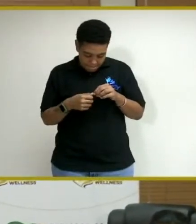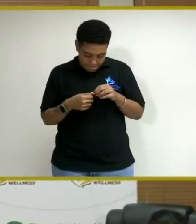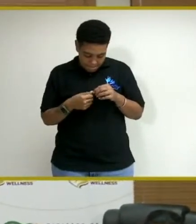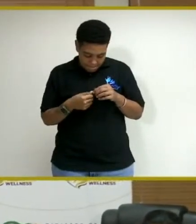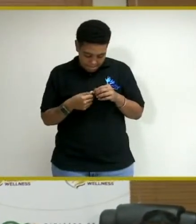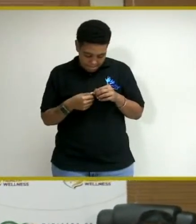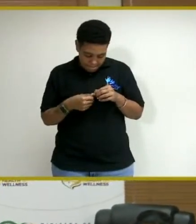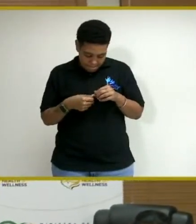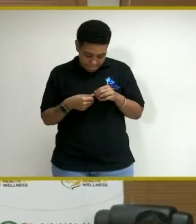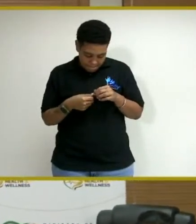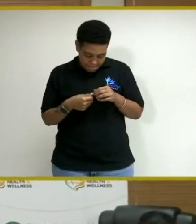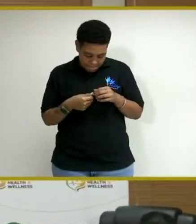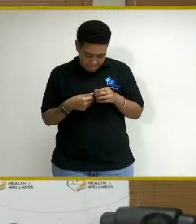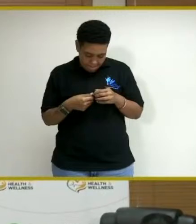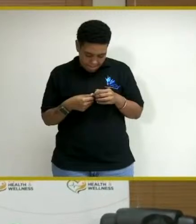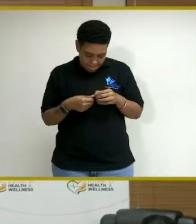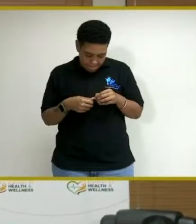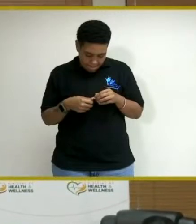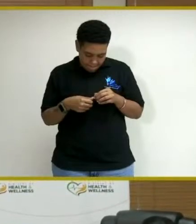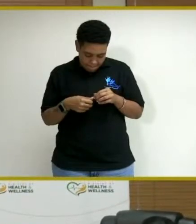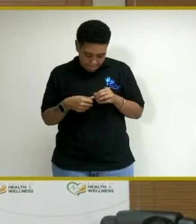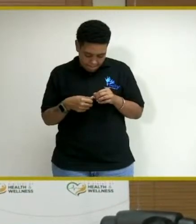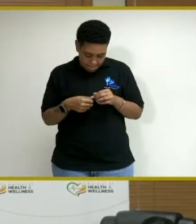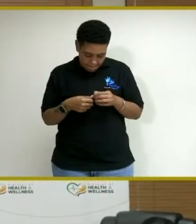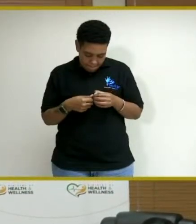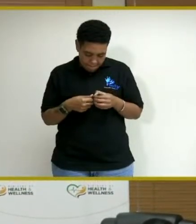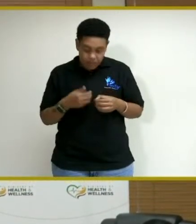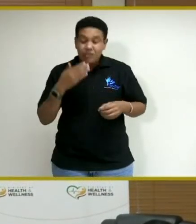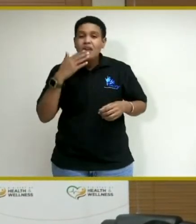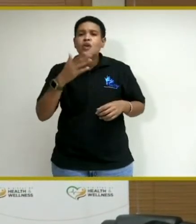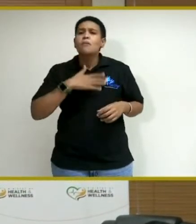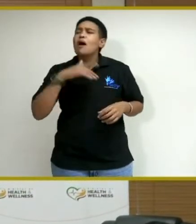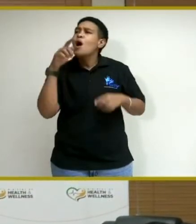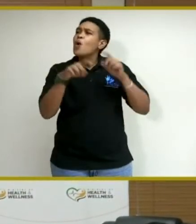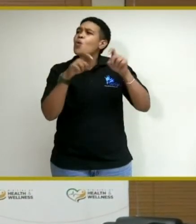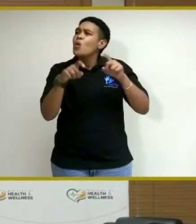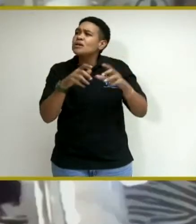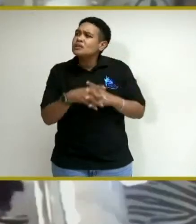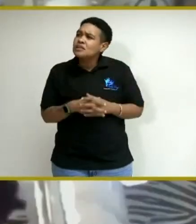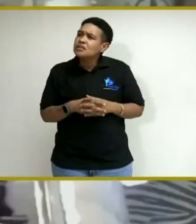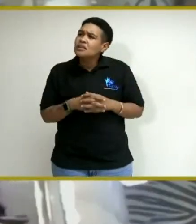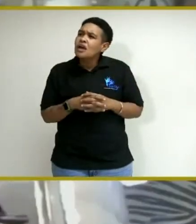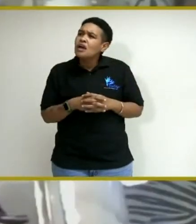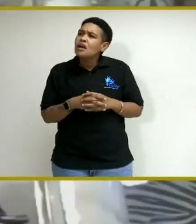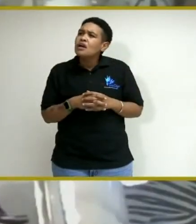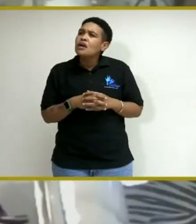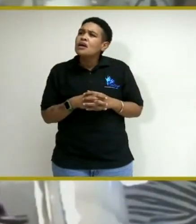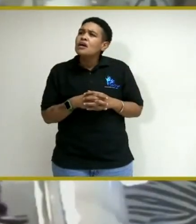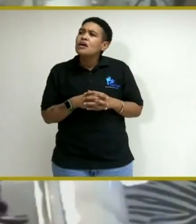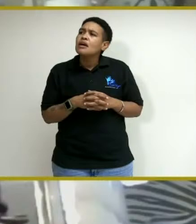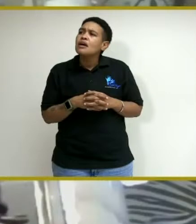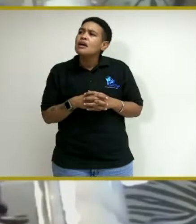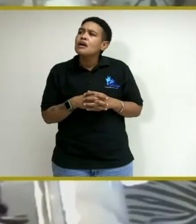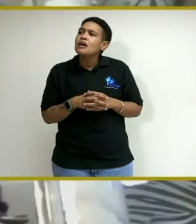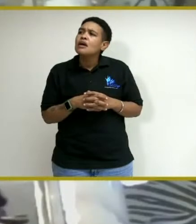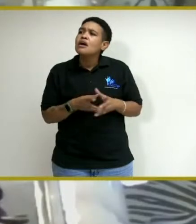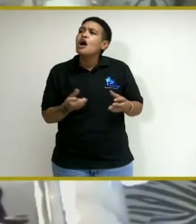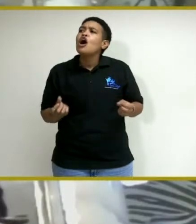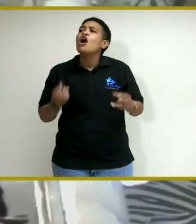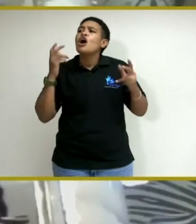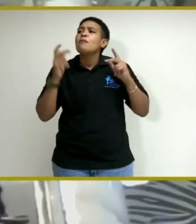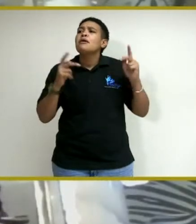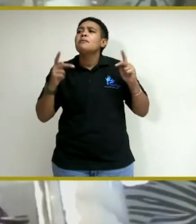Thank you. My questions are, how many persons under 50 with